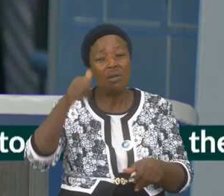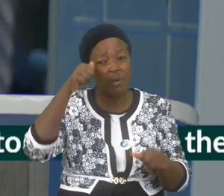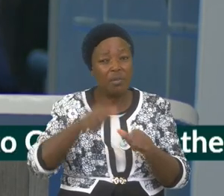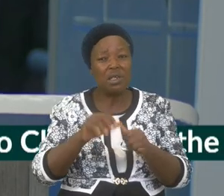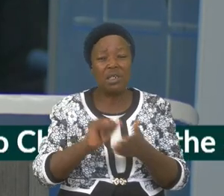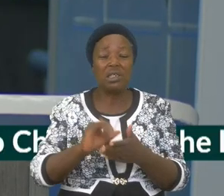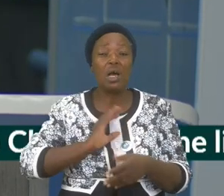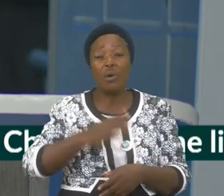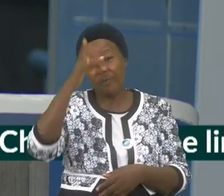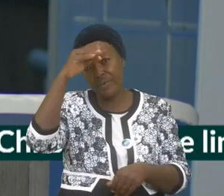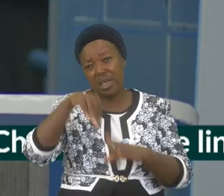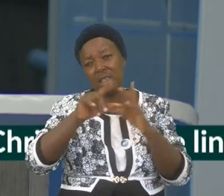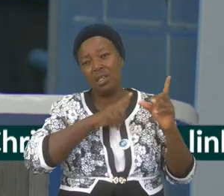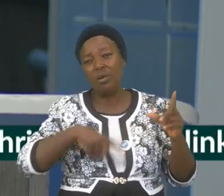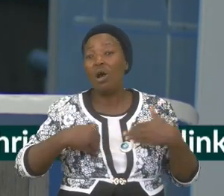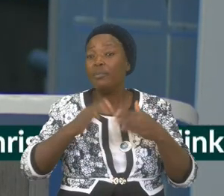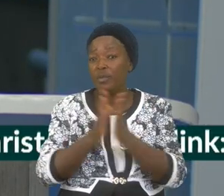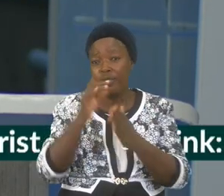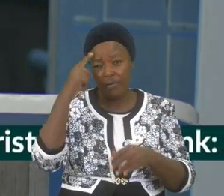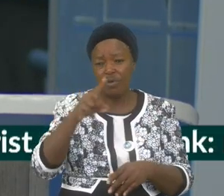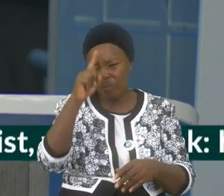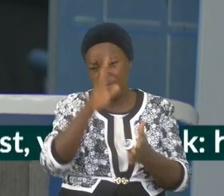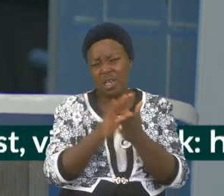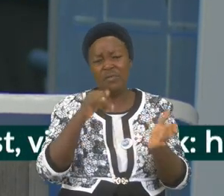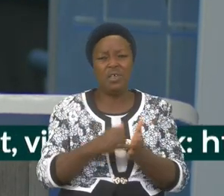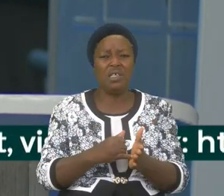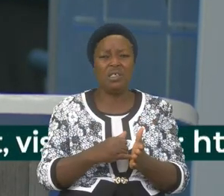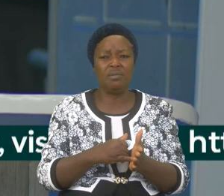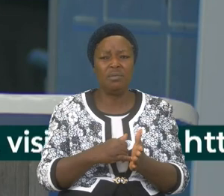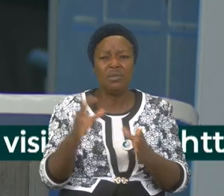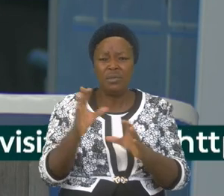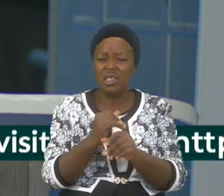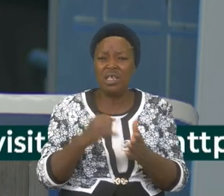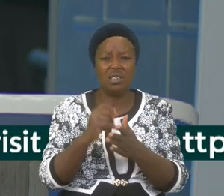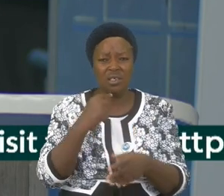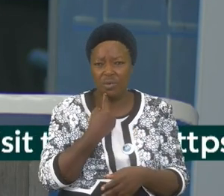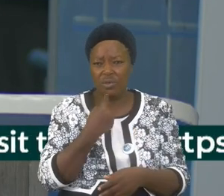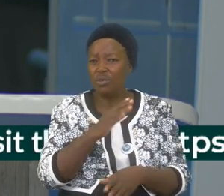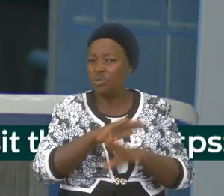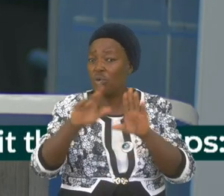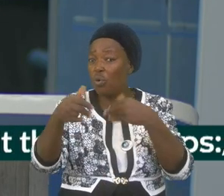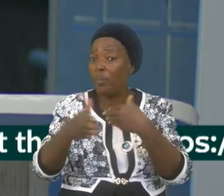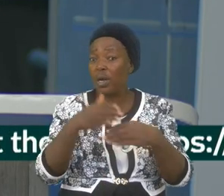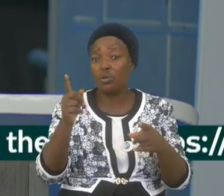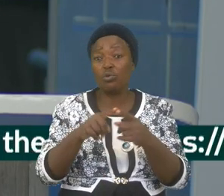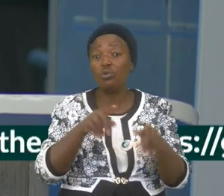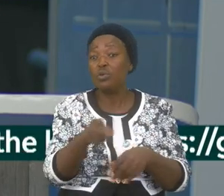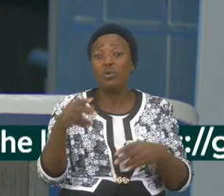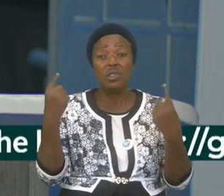Counselors, look at those at the back. Please, let's spread all over